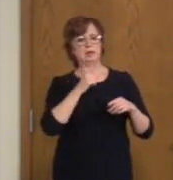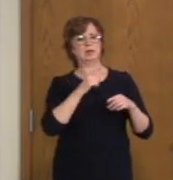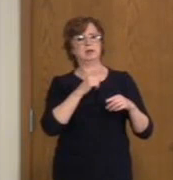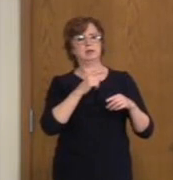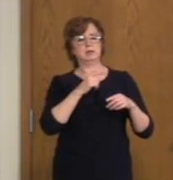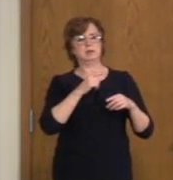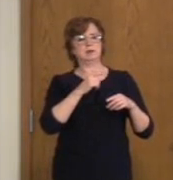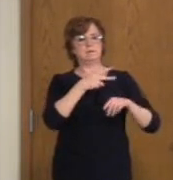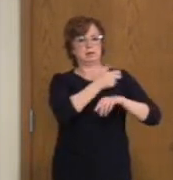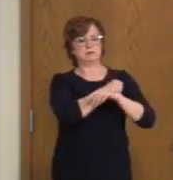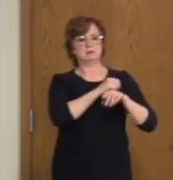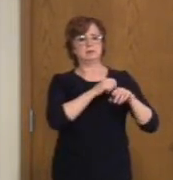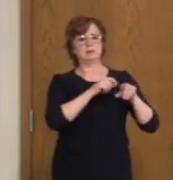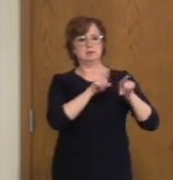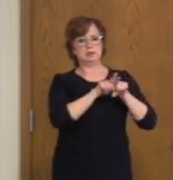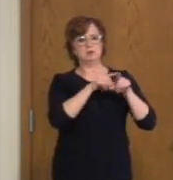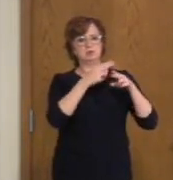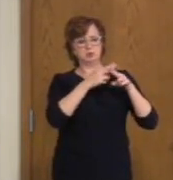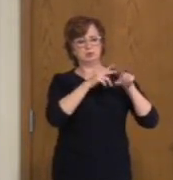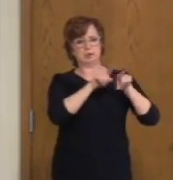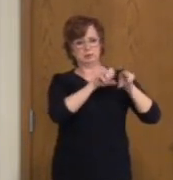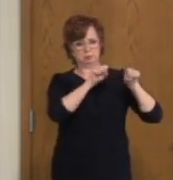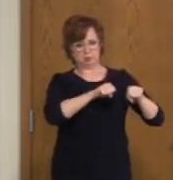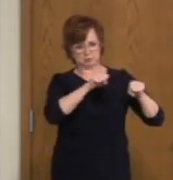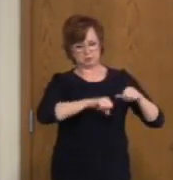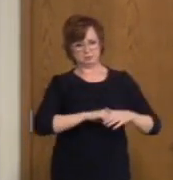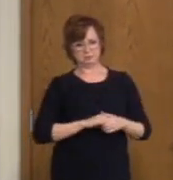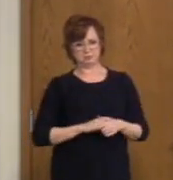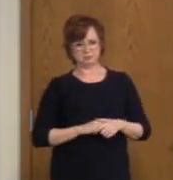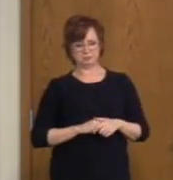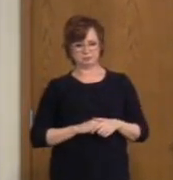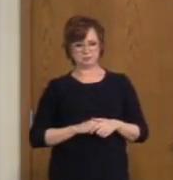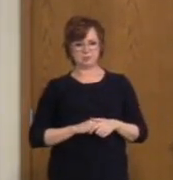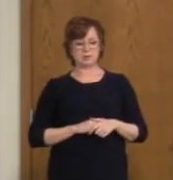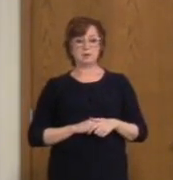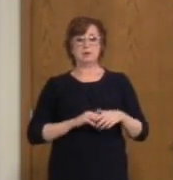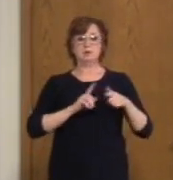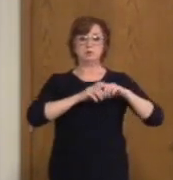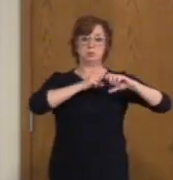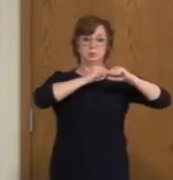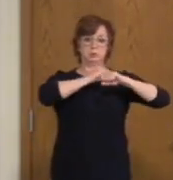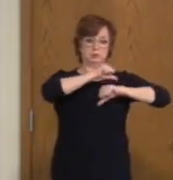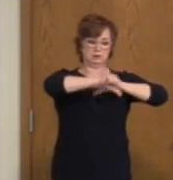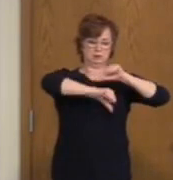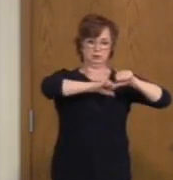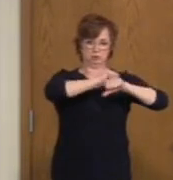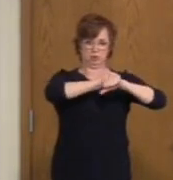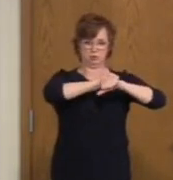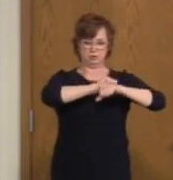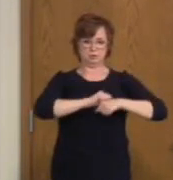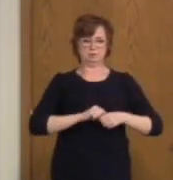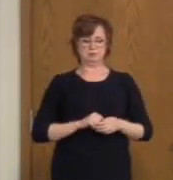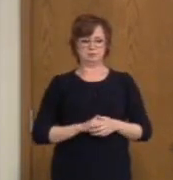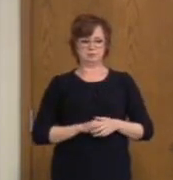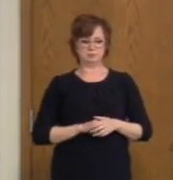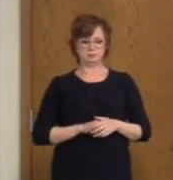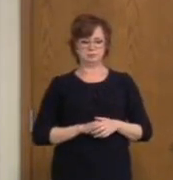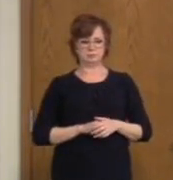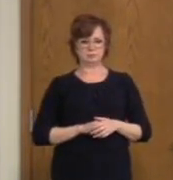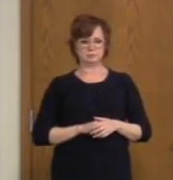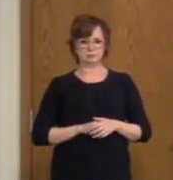eligible, because that will really, at a population level, provide the level of protection that will allow us to come out of at least the